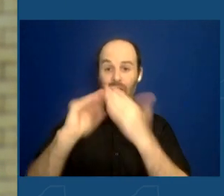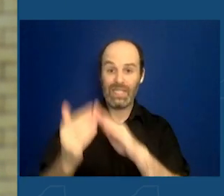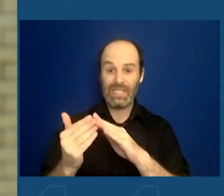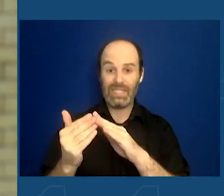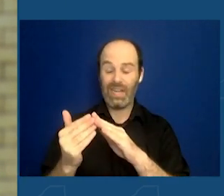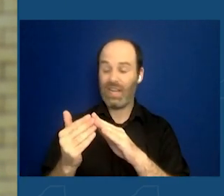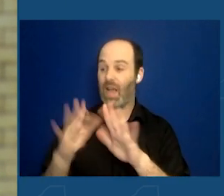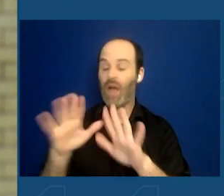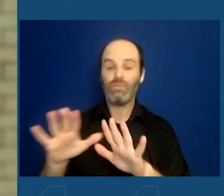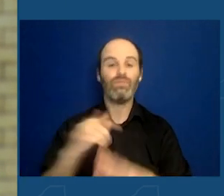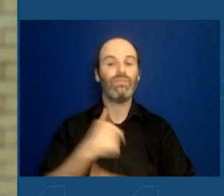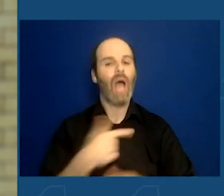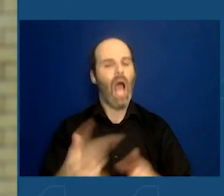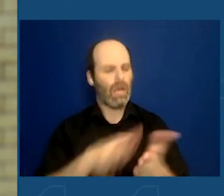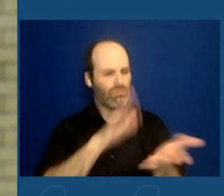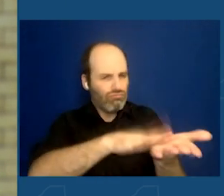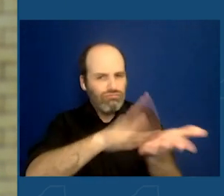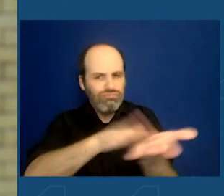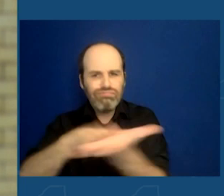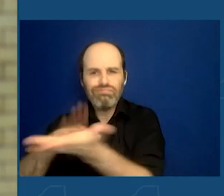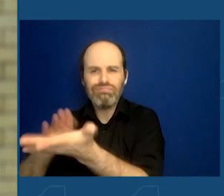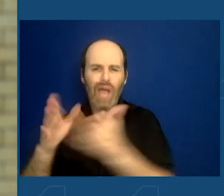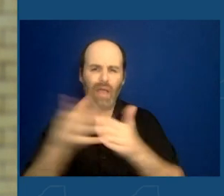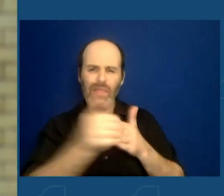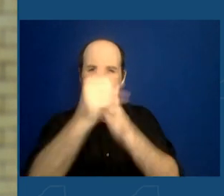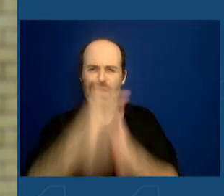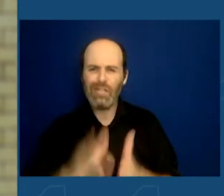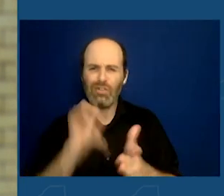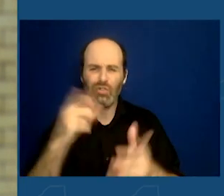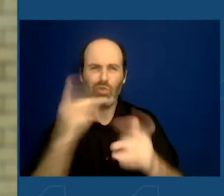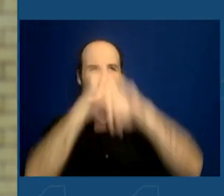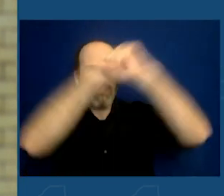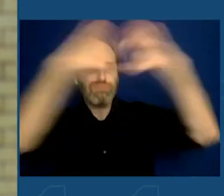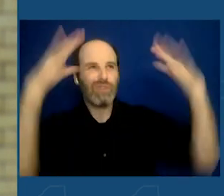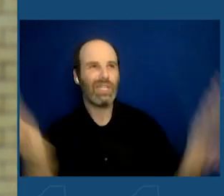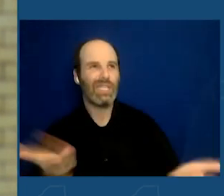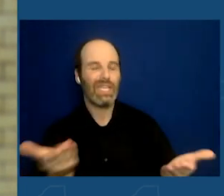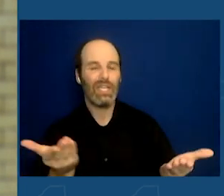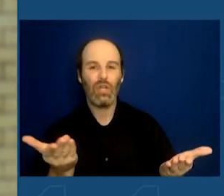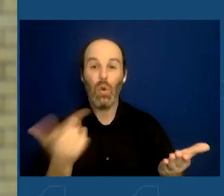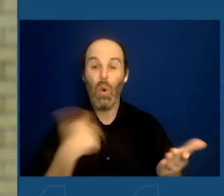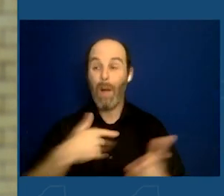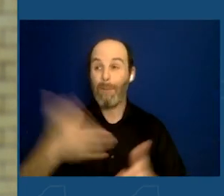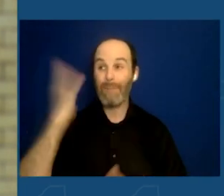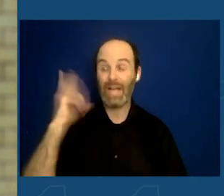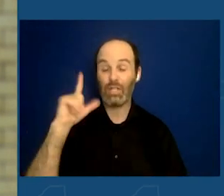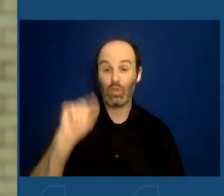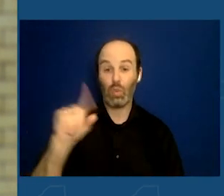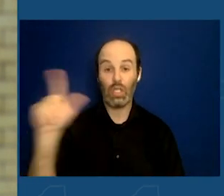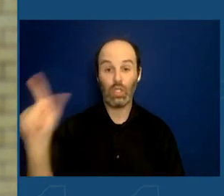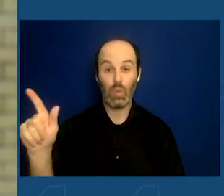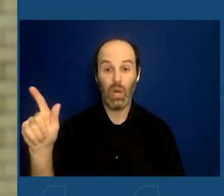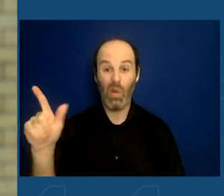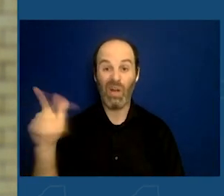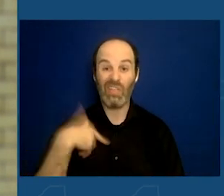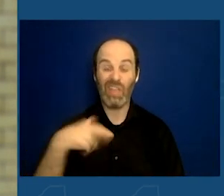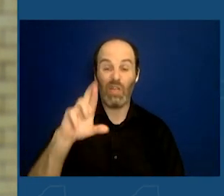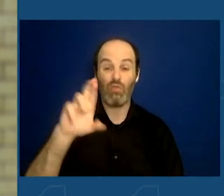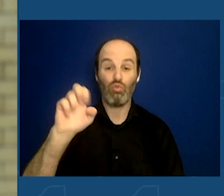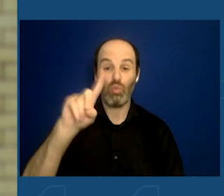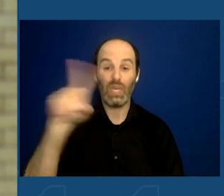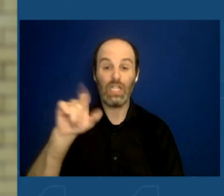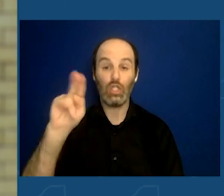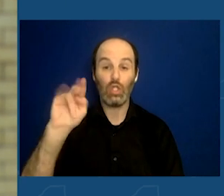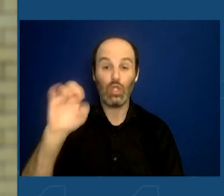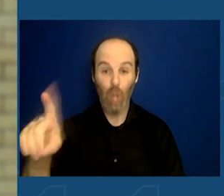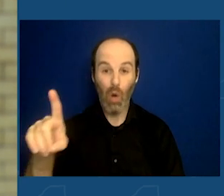who saw the vision here, have rezoned, back in 2021, over 80 blocks. That